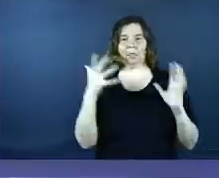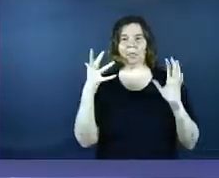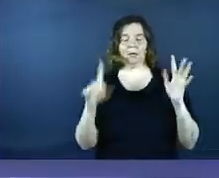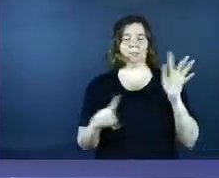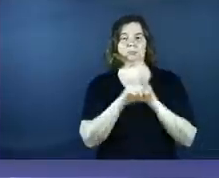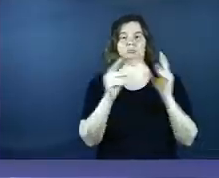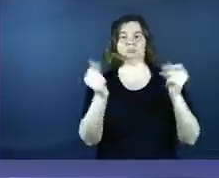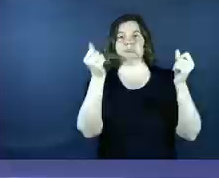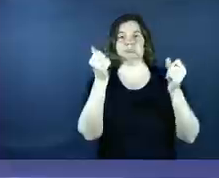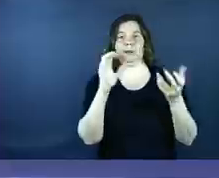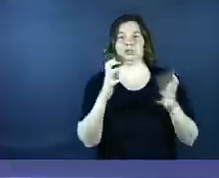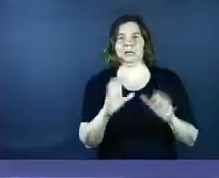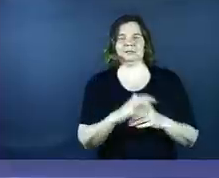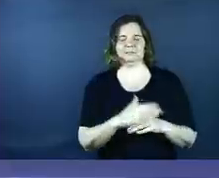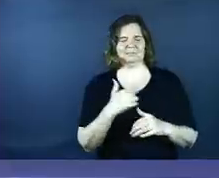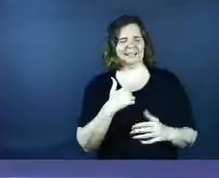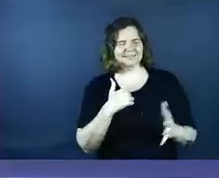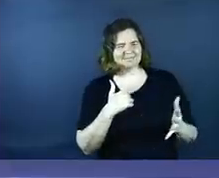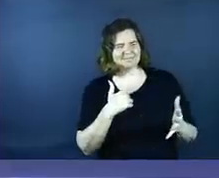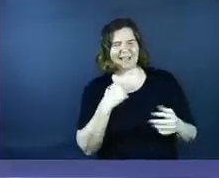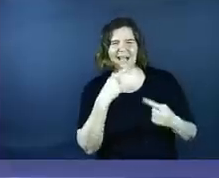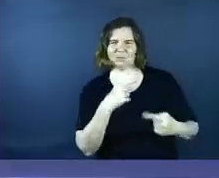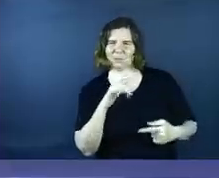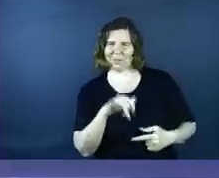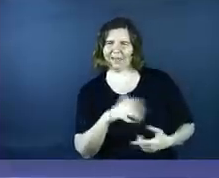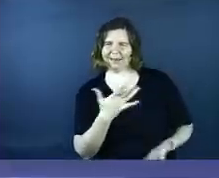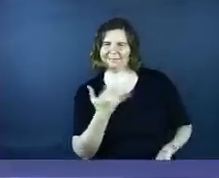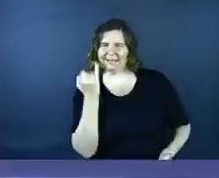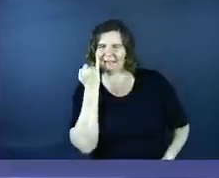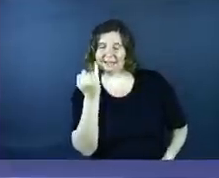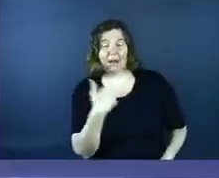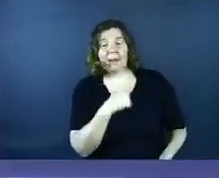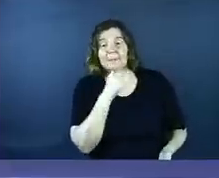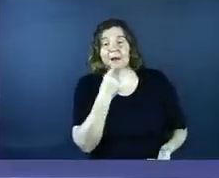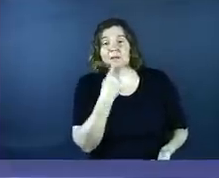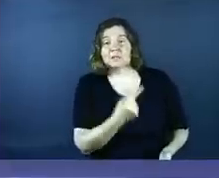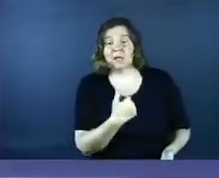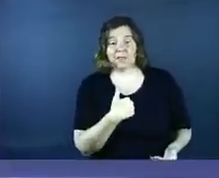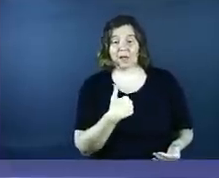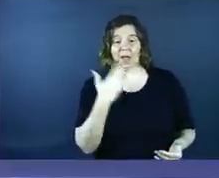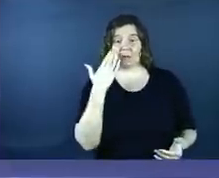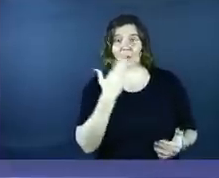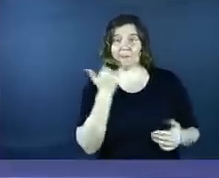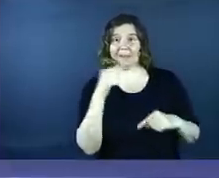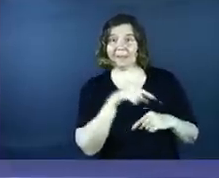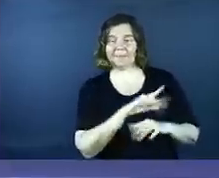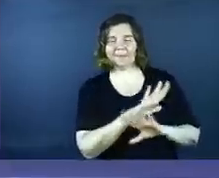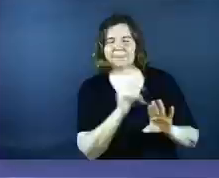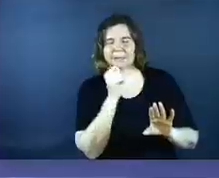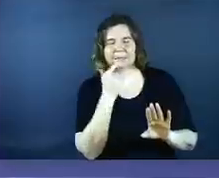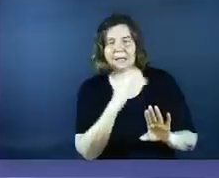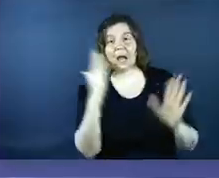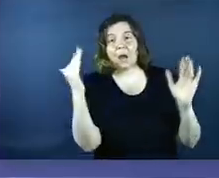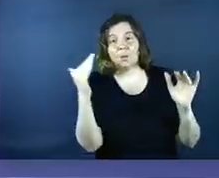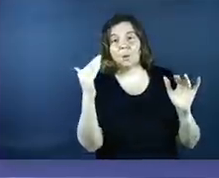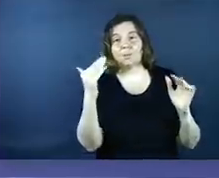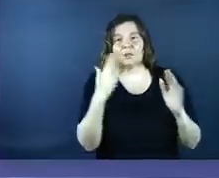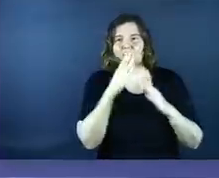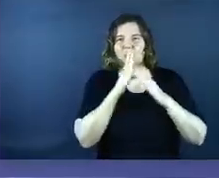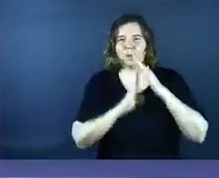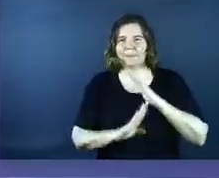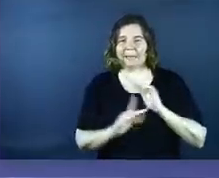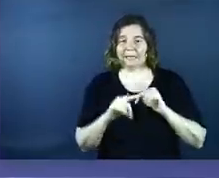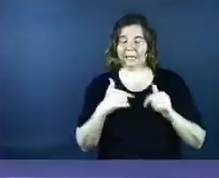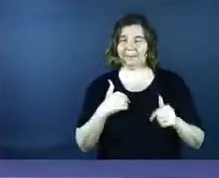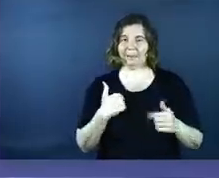of chaos. I struggle with that. And I'm not saying that I know better than they do. I hope there's a humility